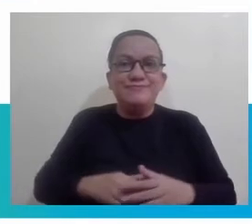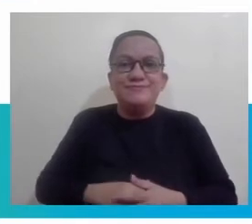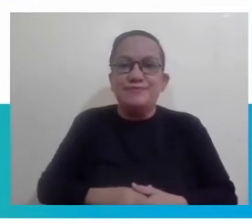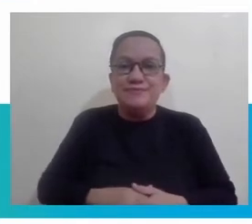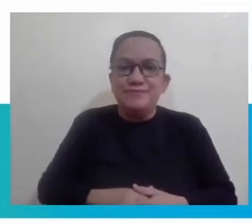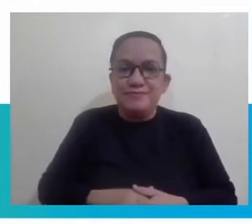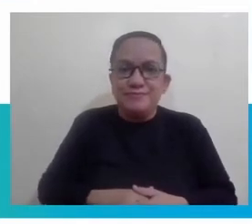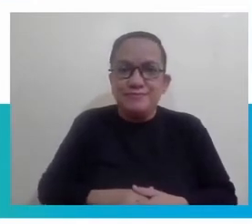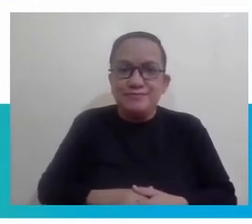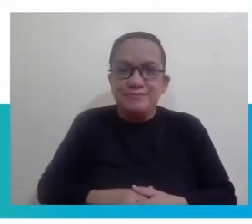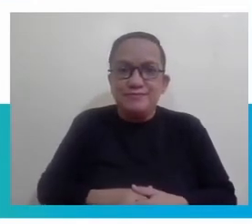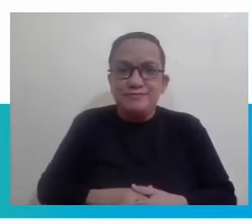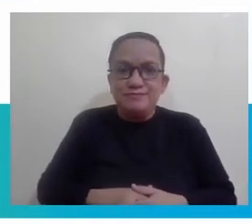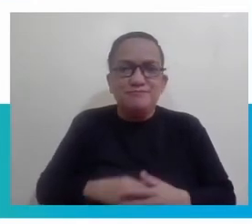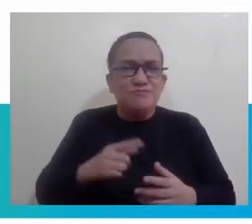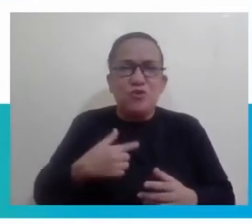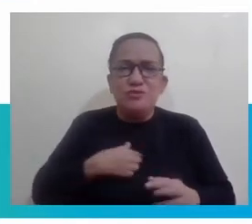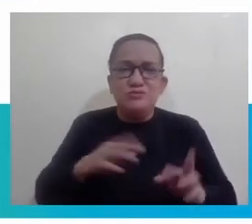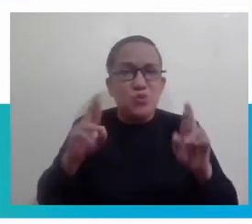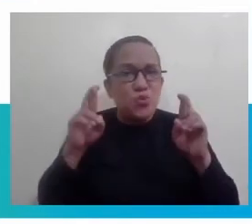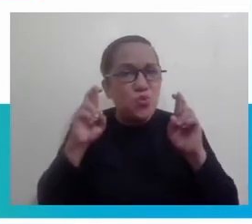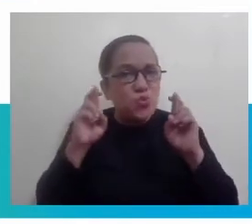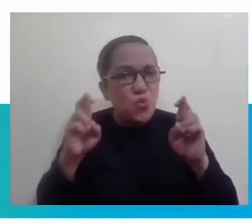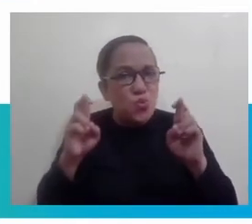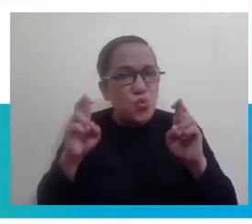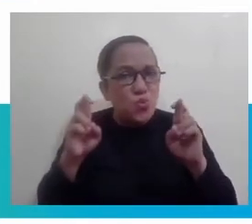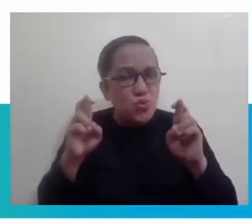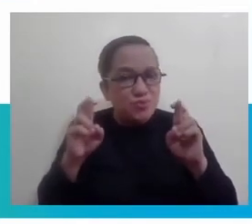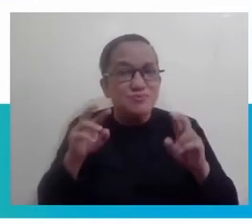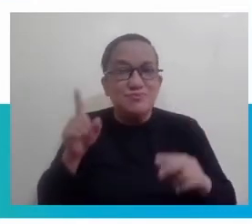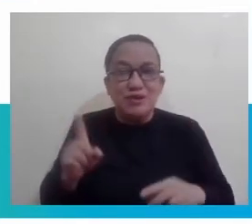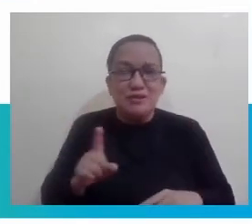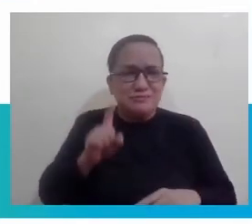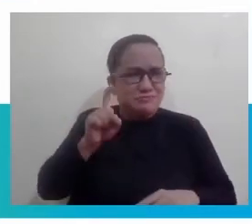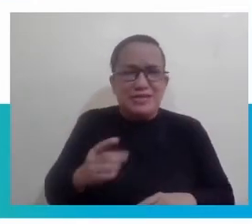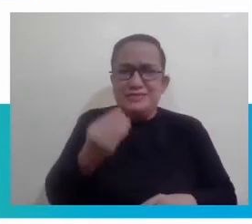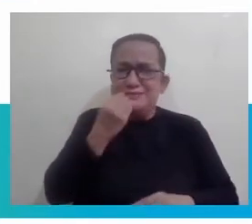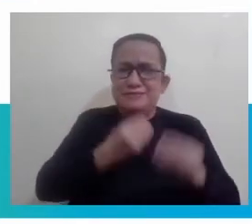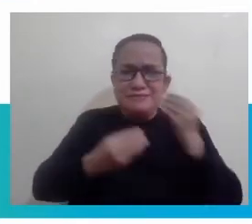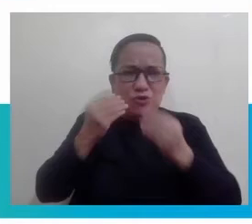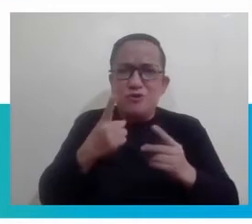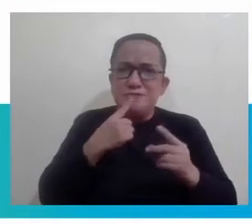foods. So my message is, let's use some investments and